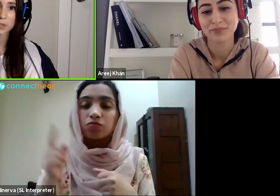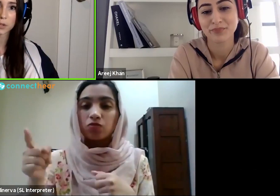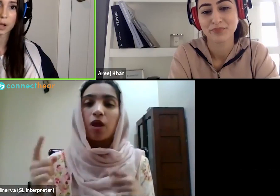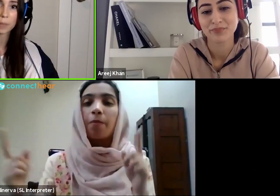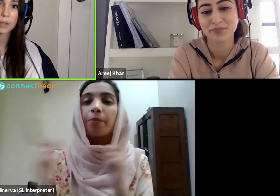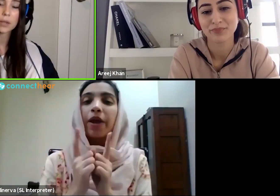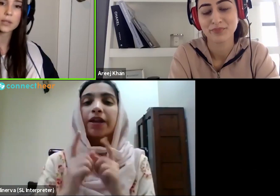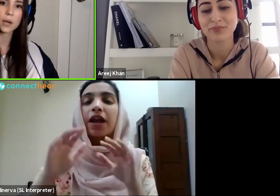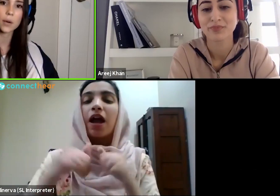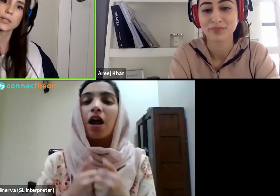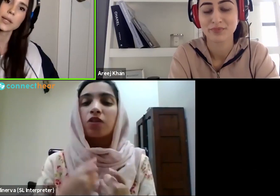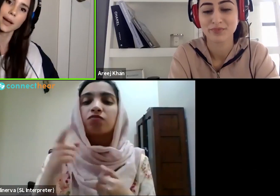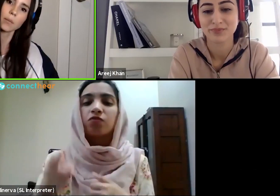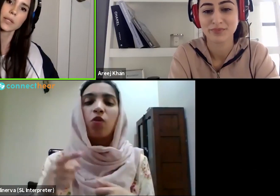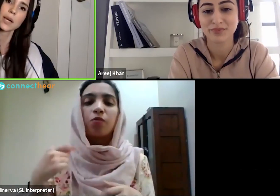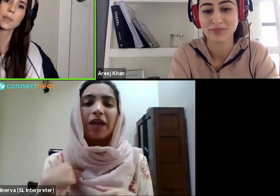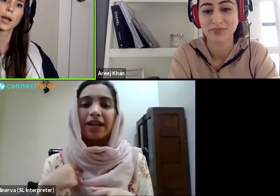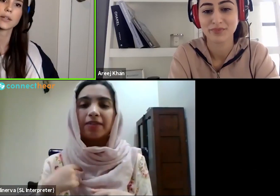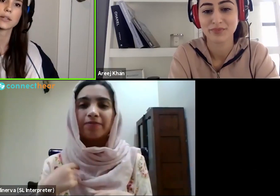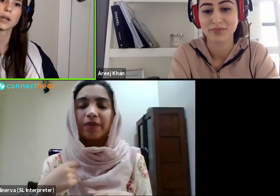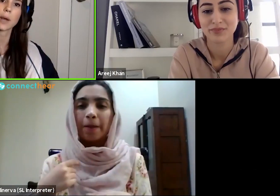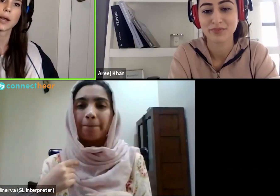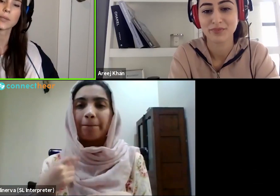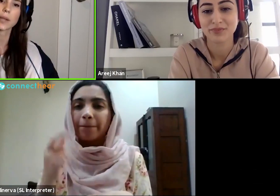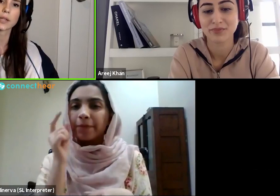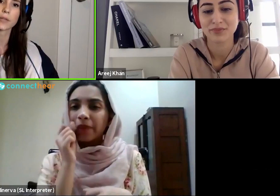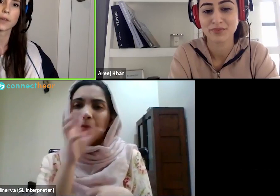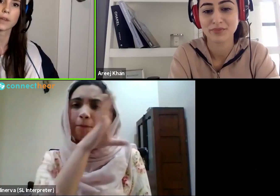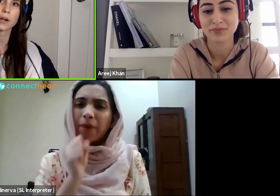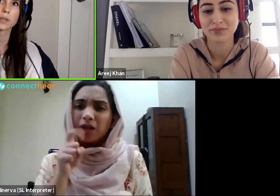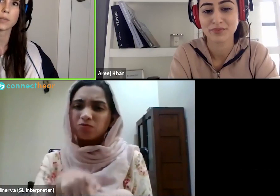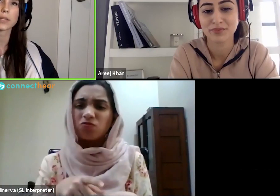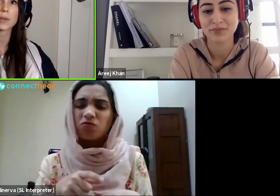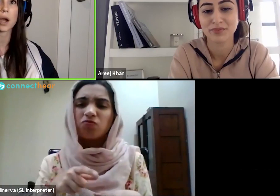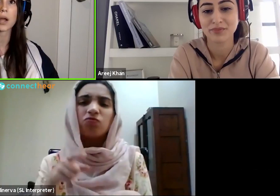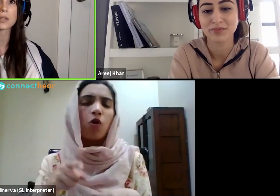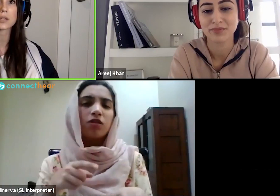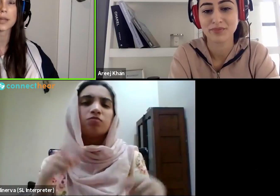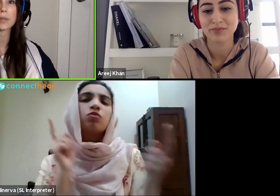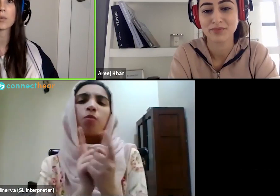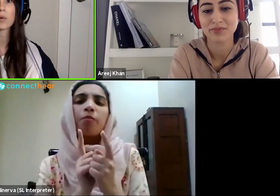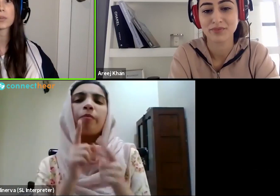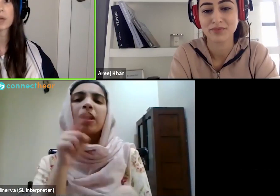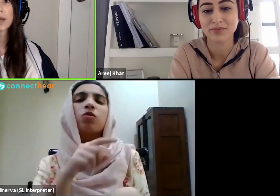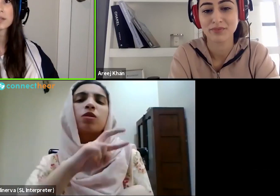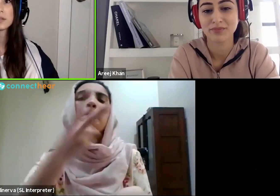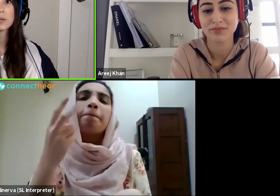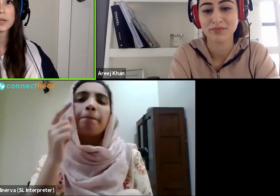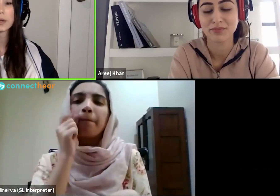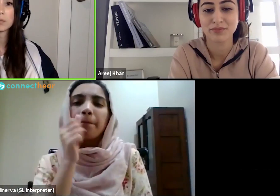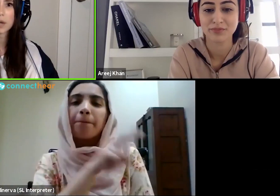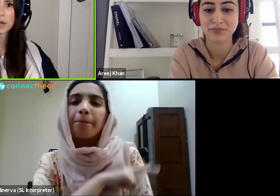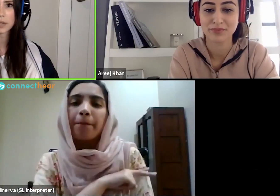my sister-in-law. So it did help me some that I didn't know my husband as a friend first, but to be honest, the same rules applied